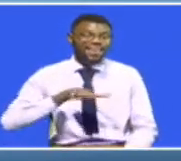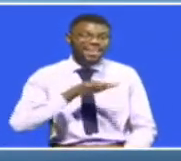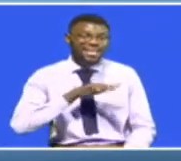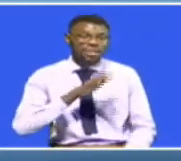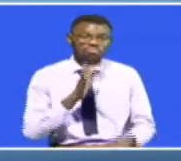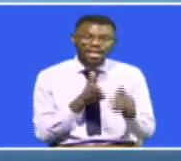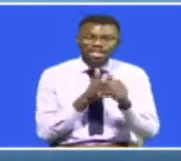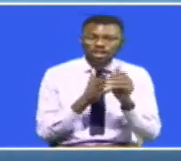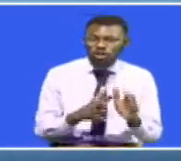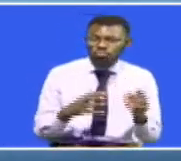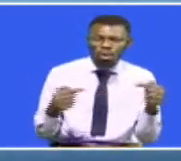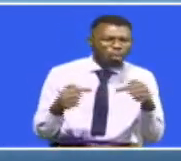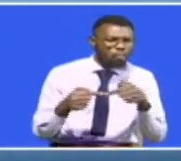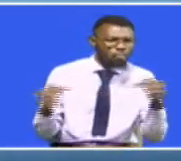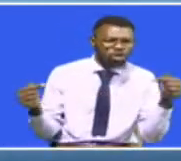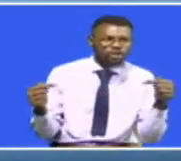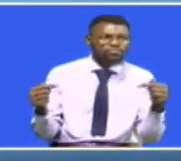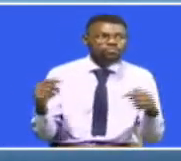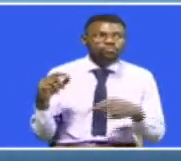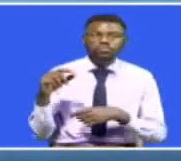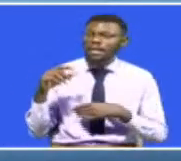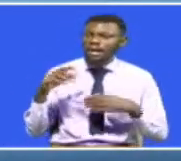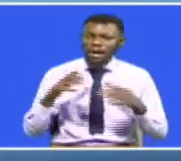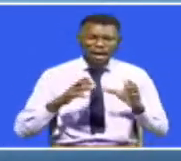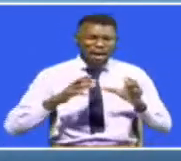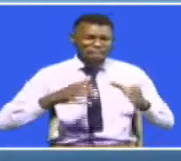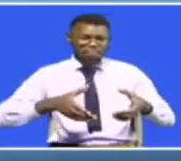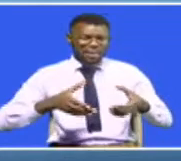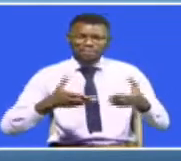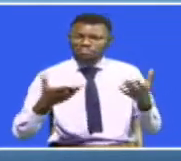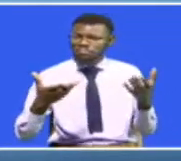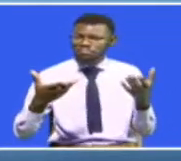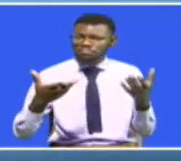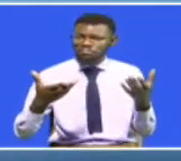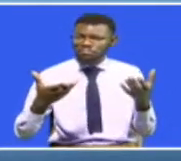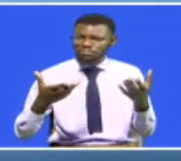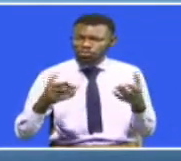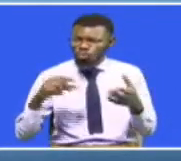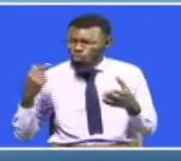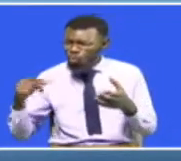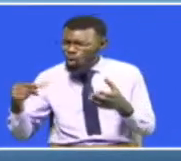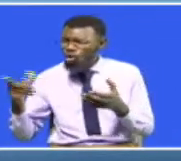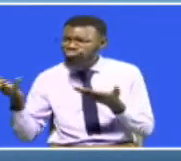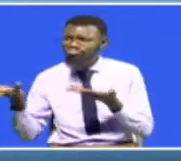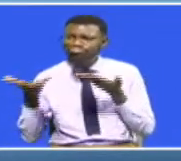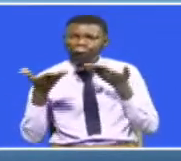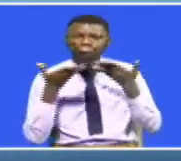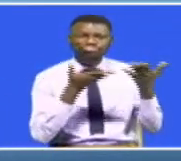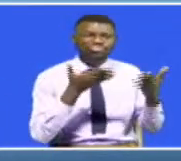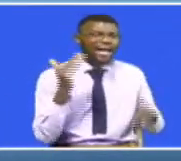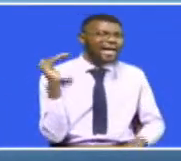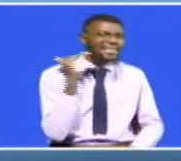leadership is opposed to gold from the area being transported to Siaya County for refining.